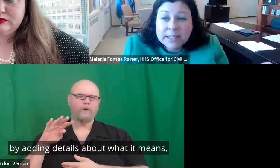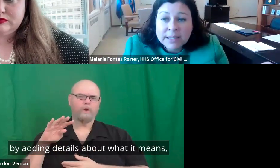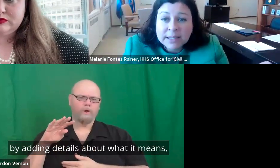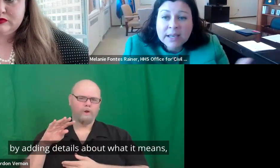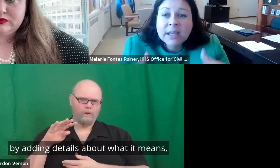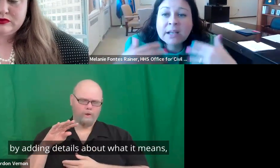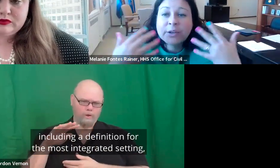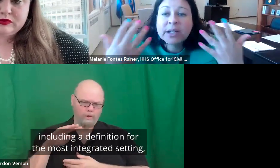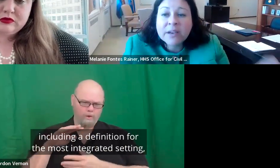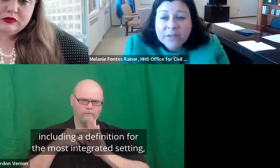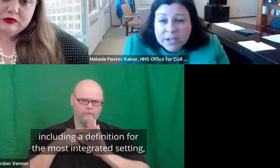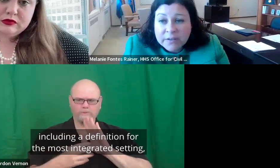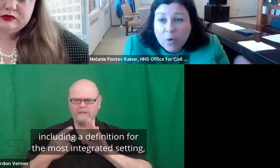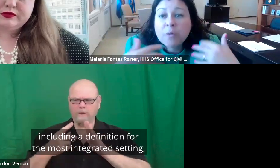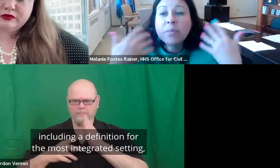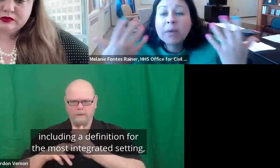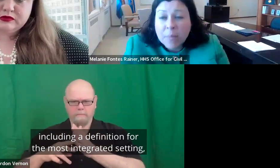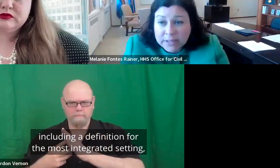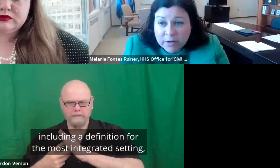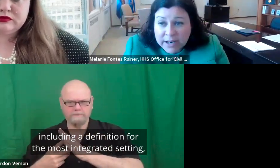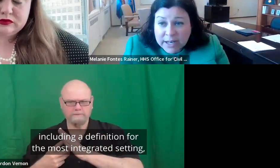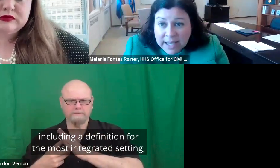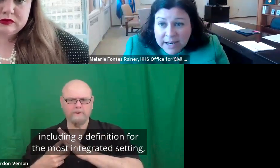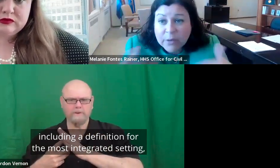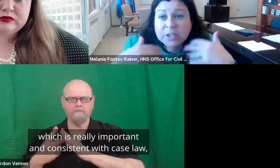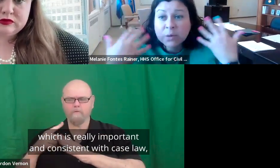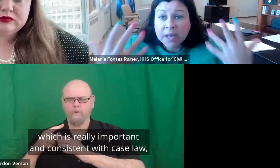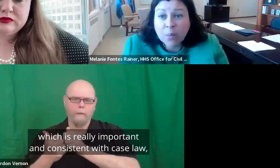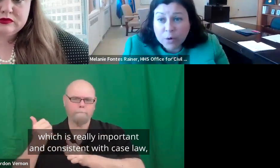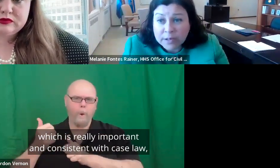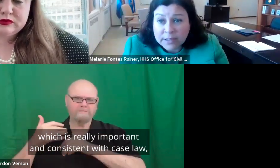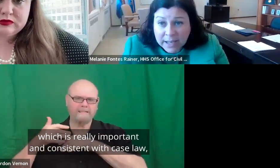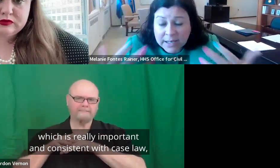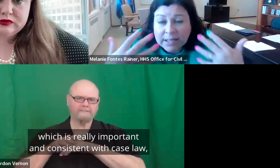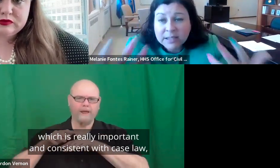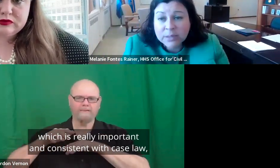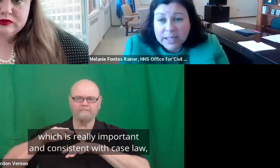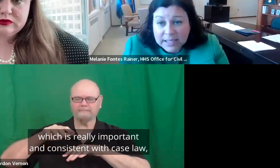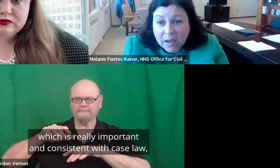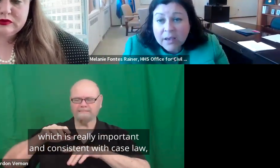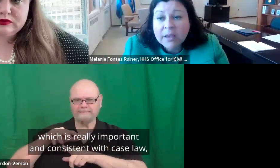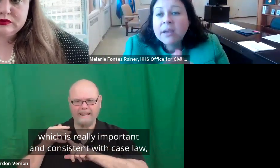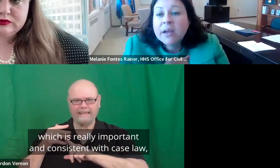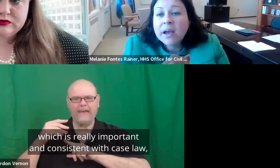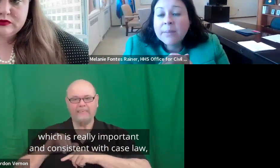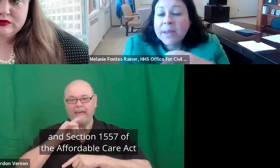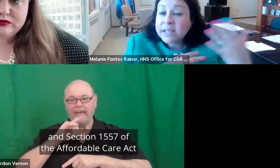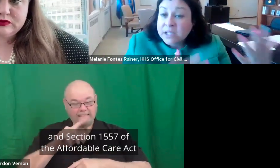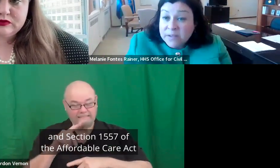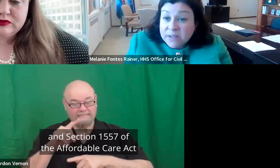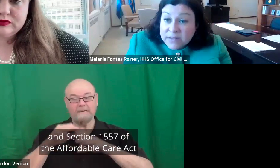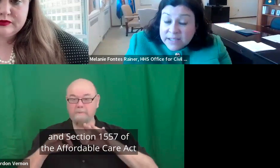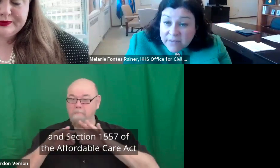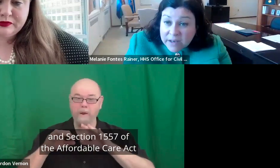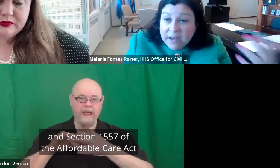it means, including a definition for the most integrated setting, which is really important and consistent with case law. And